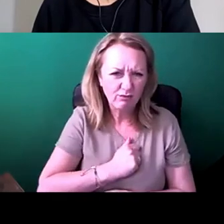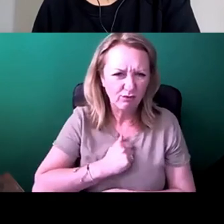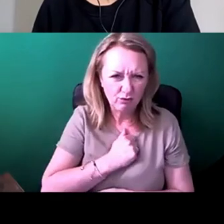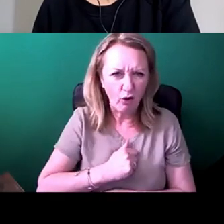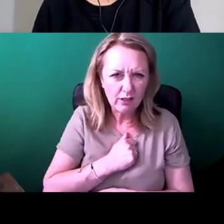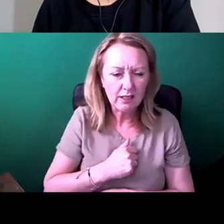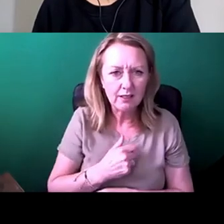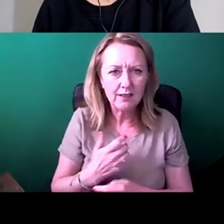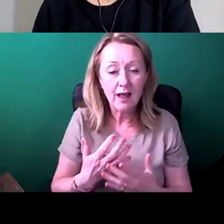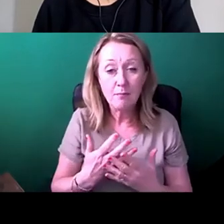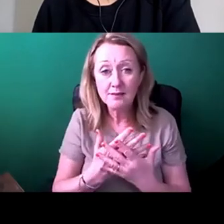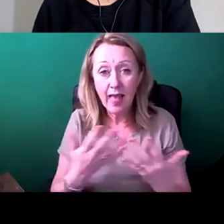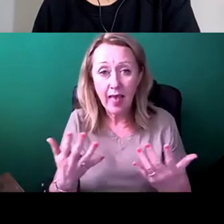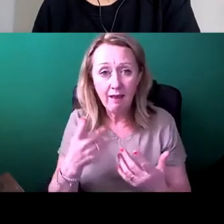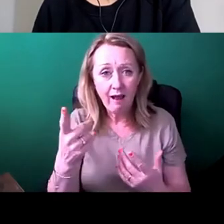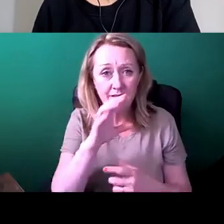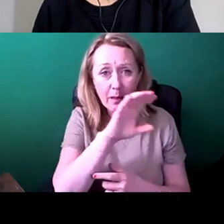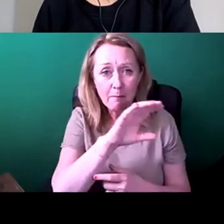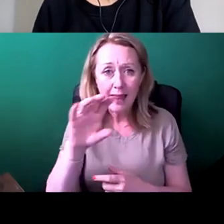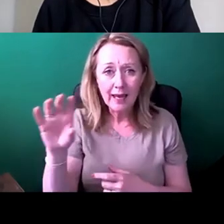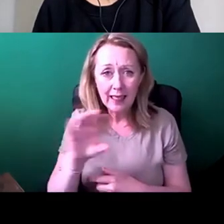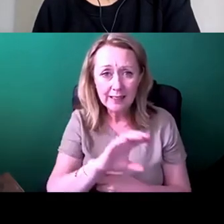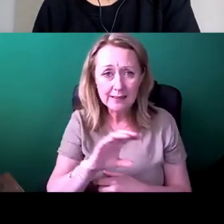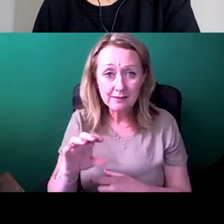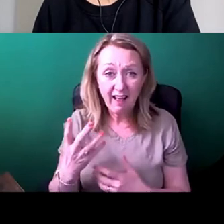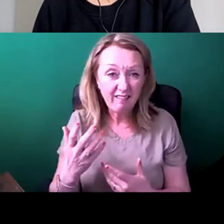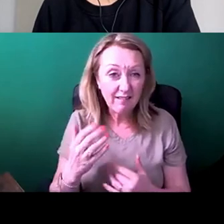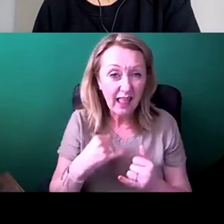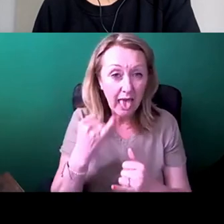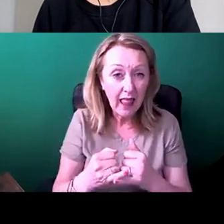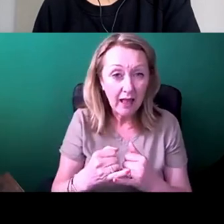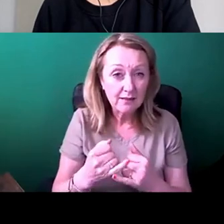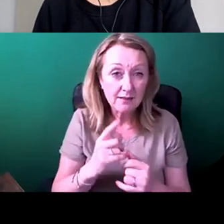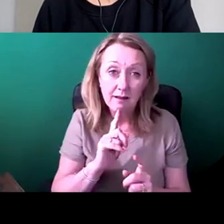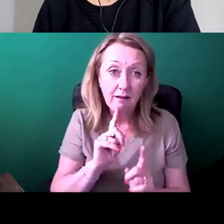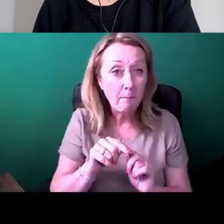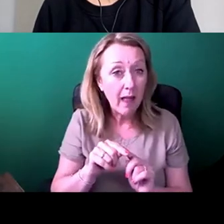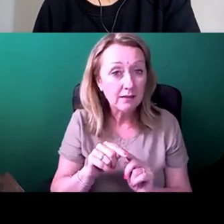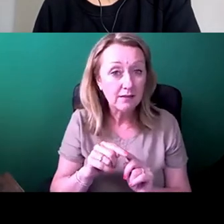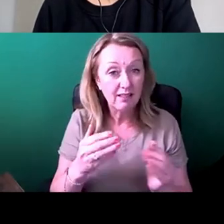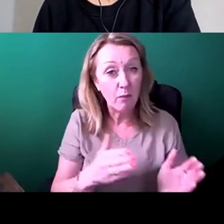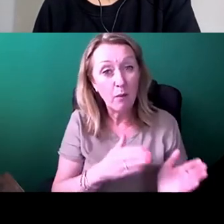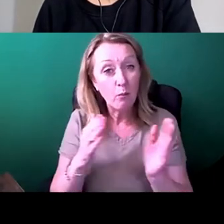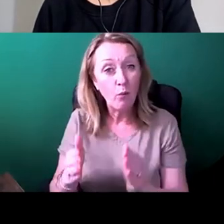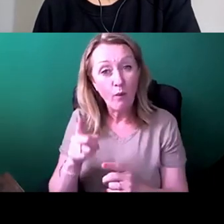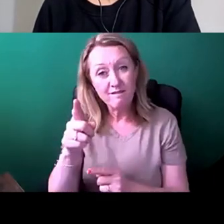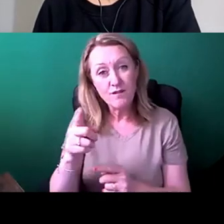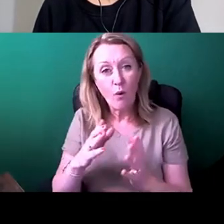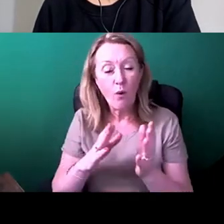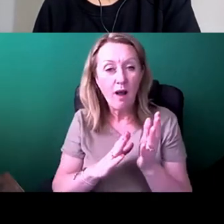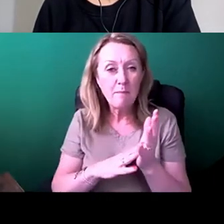wondering if any of the panelists have any closing comments that they would like to make before we move on to Mike for the